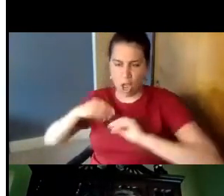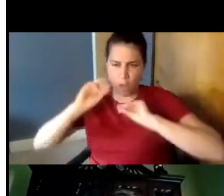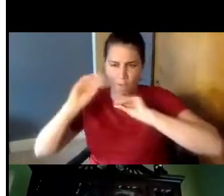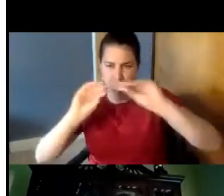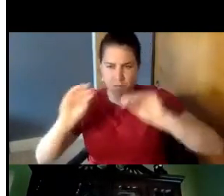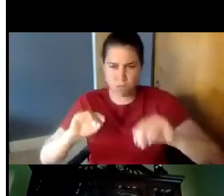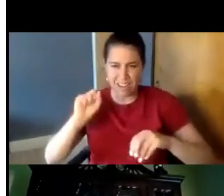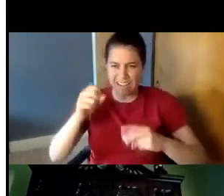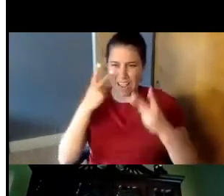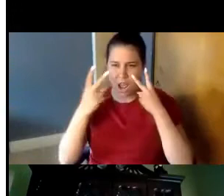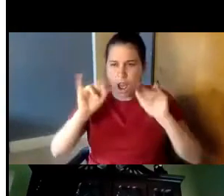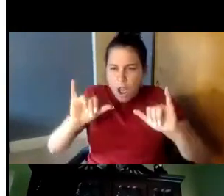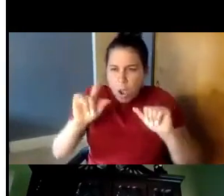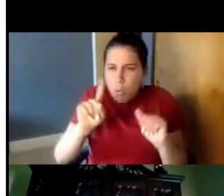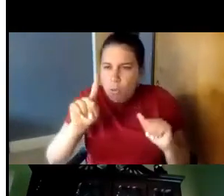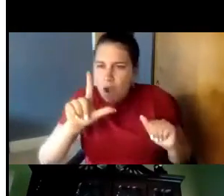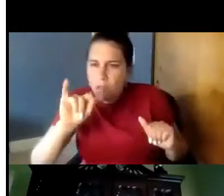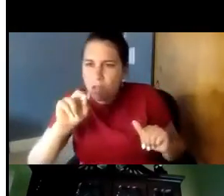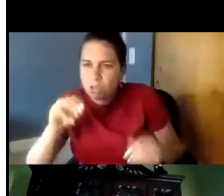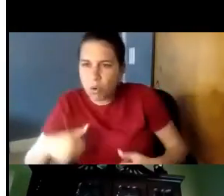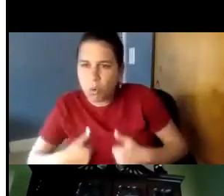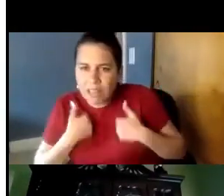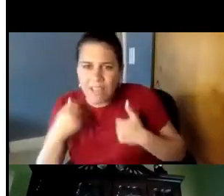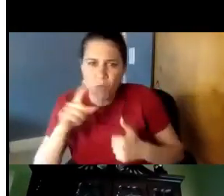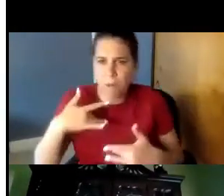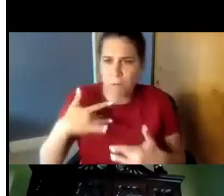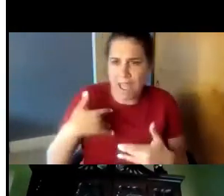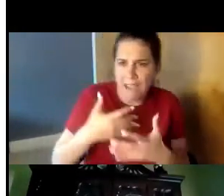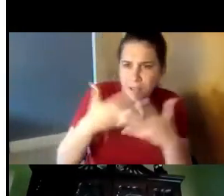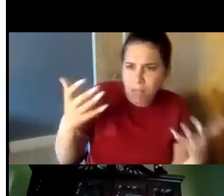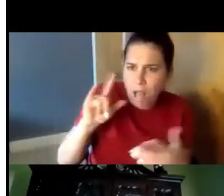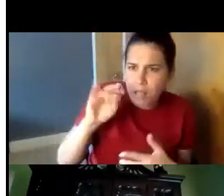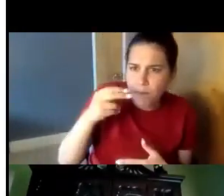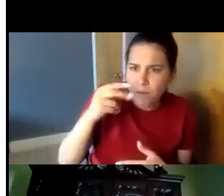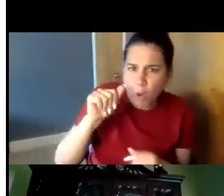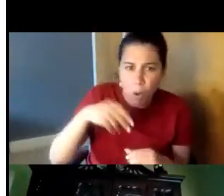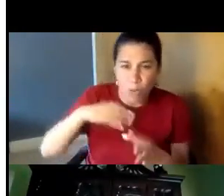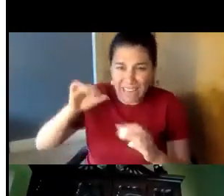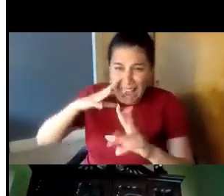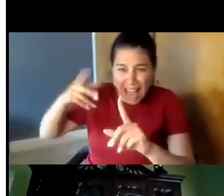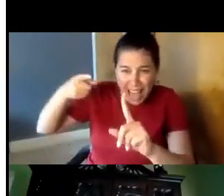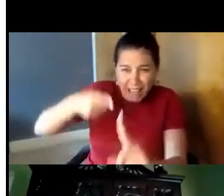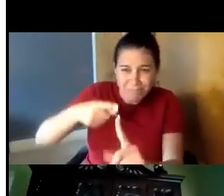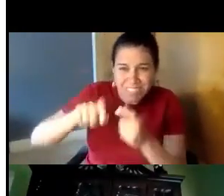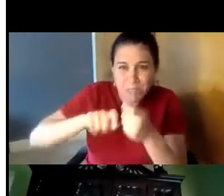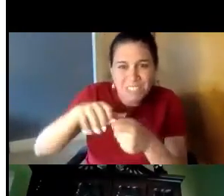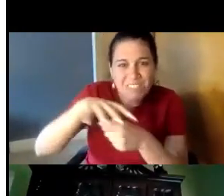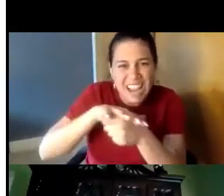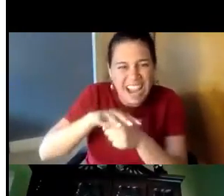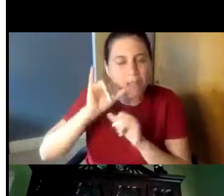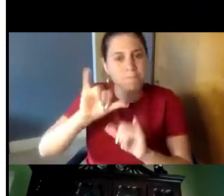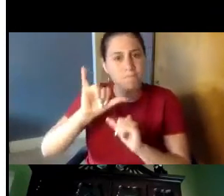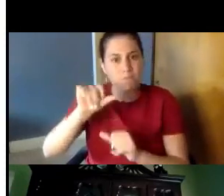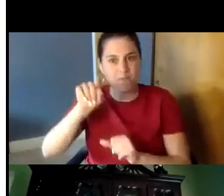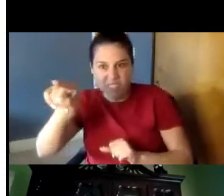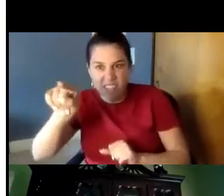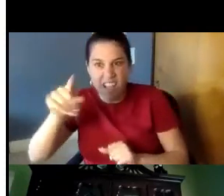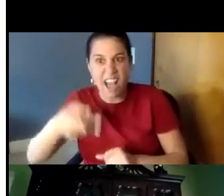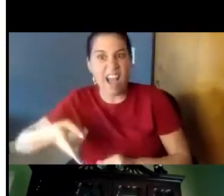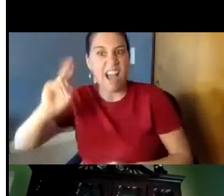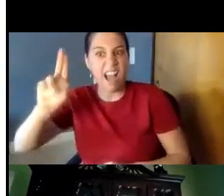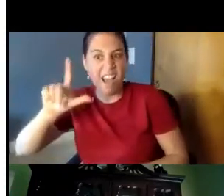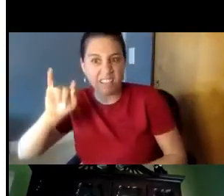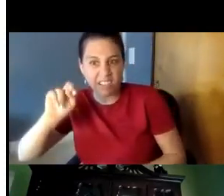people living, where are their high rates of lymphoma, and we can drill down to specific regions that have high numbers of both